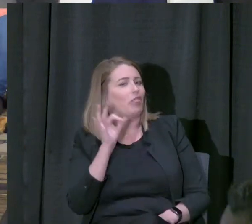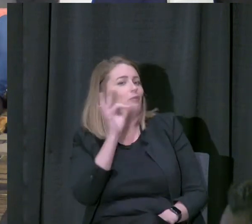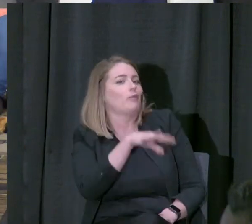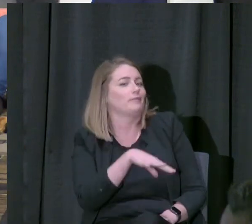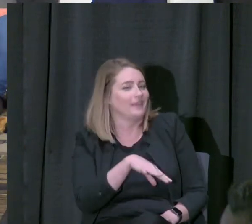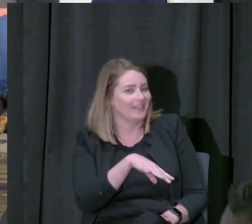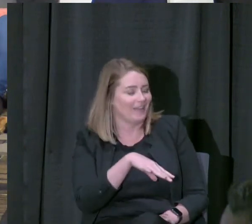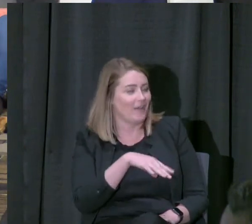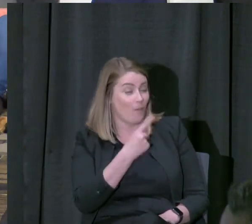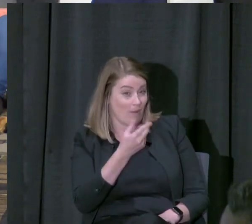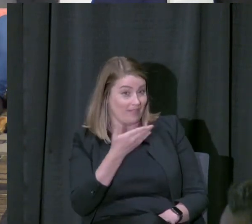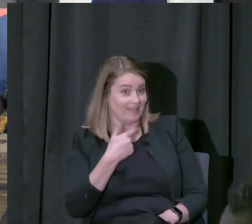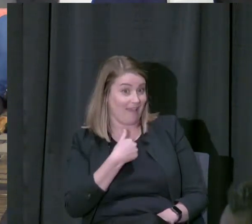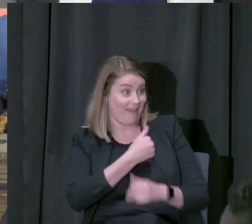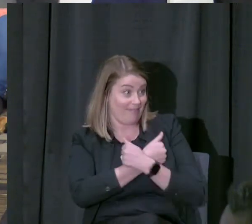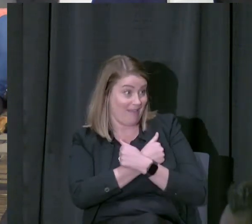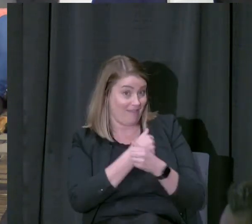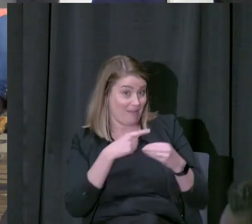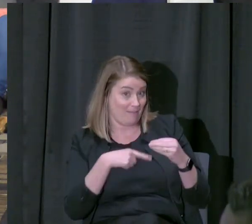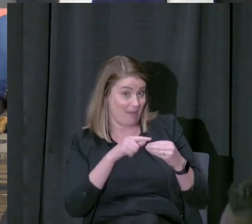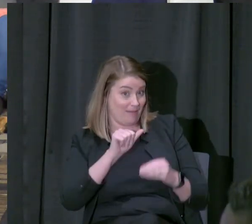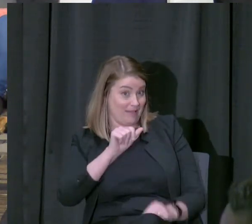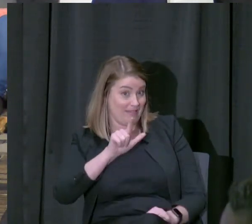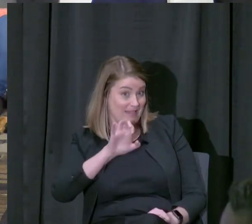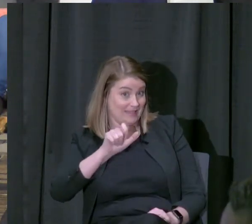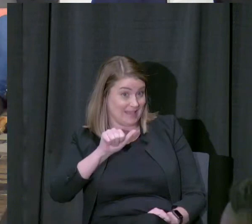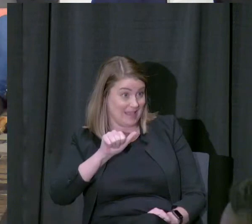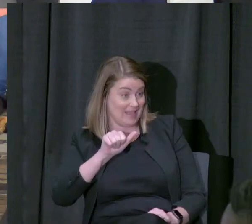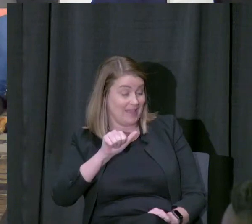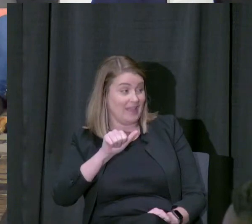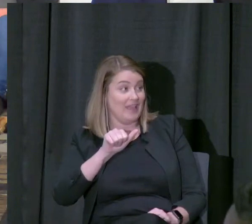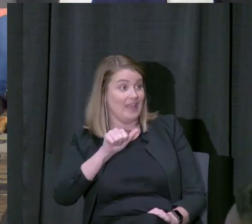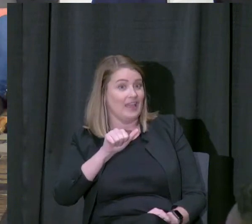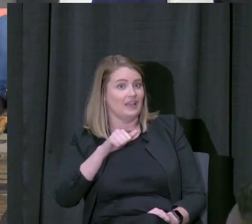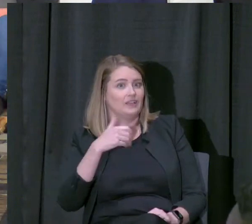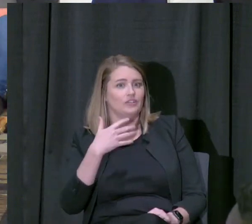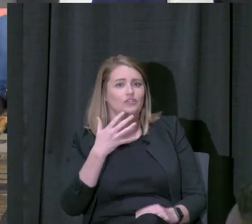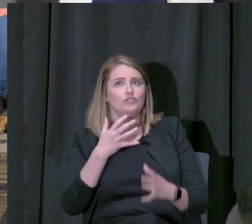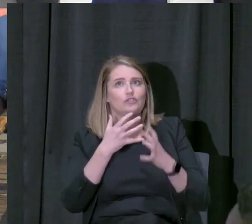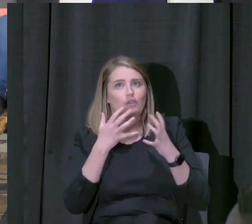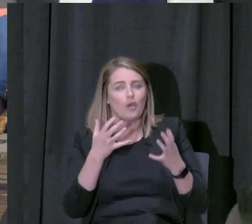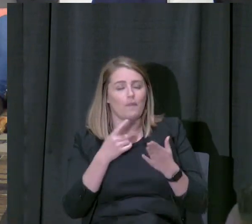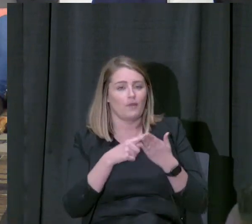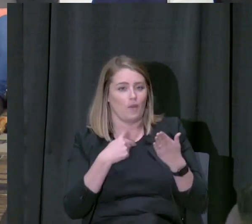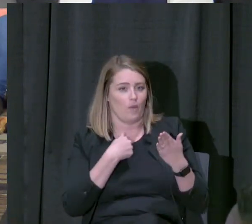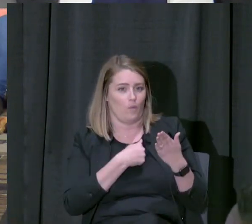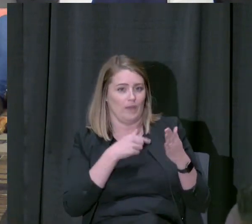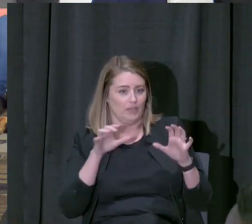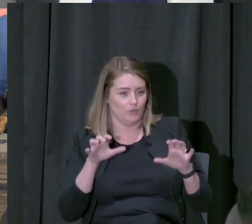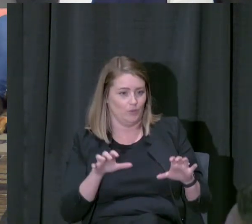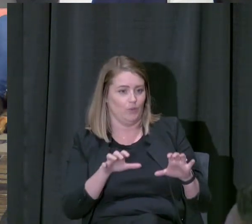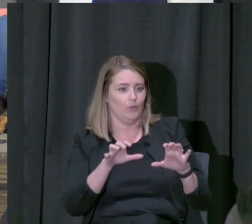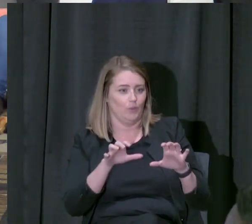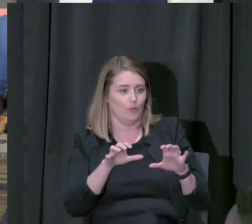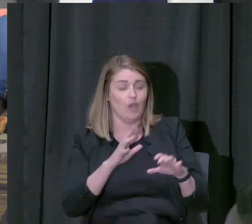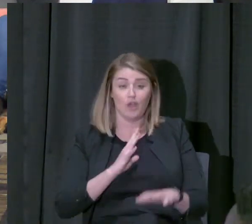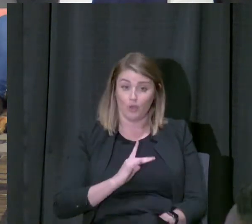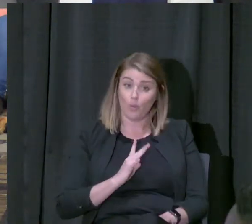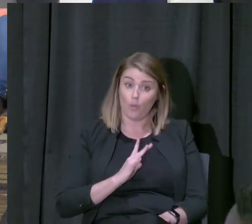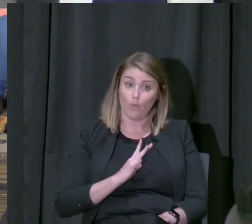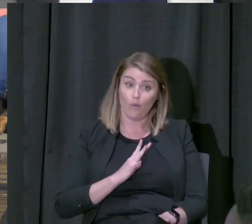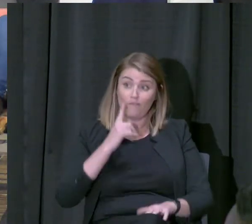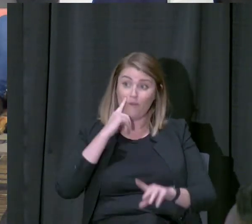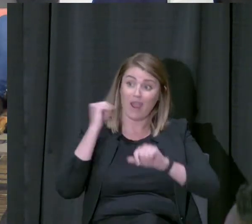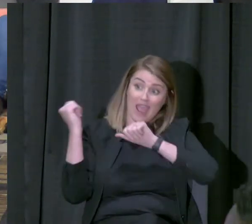here. One of the things that I love about Alexa is that it's so much of what we do, again, is cool for